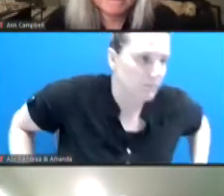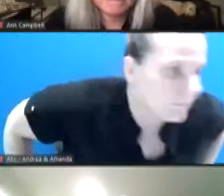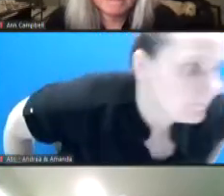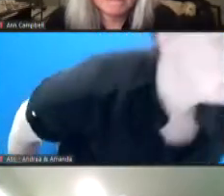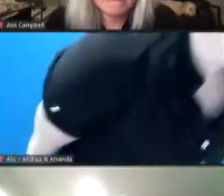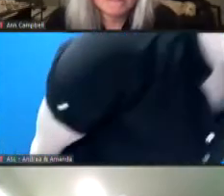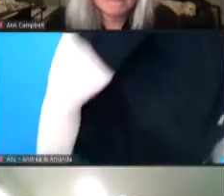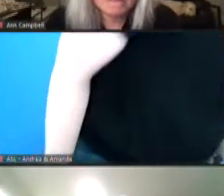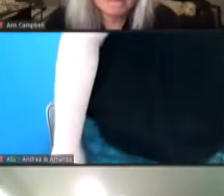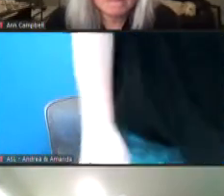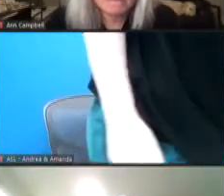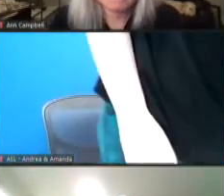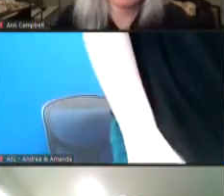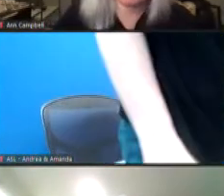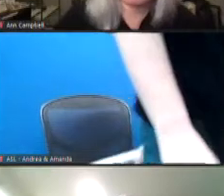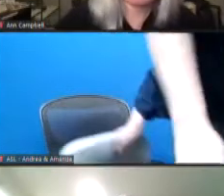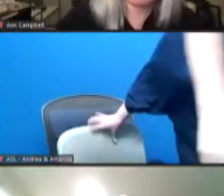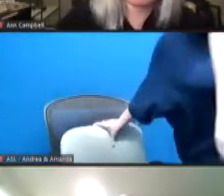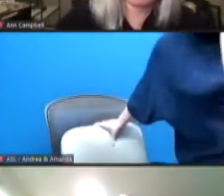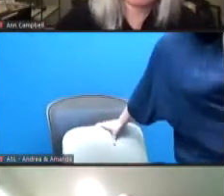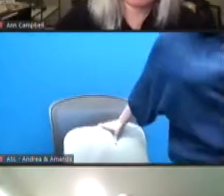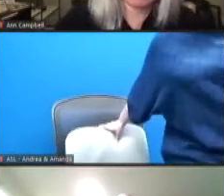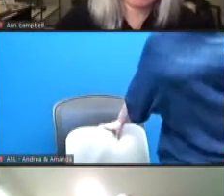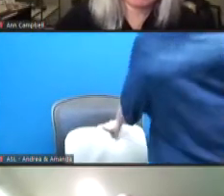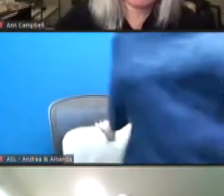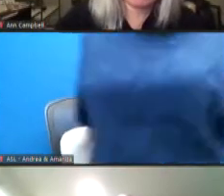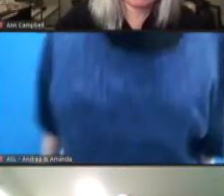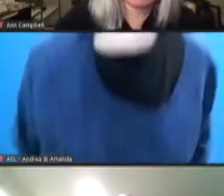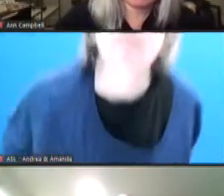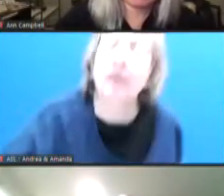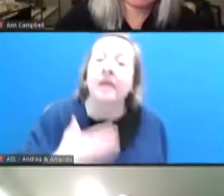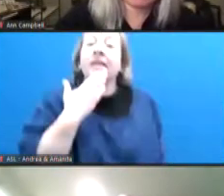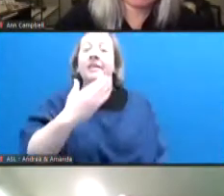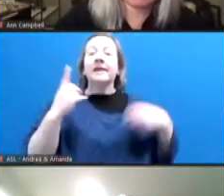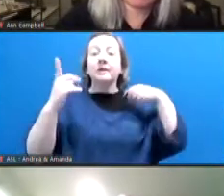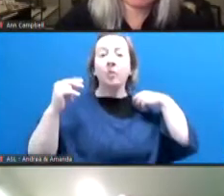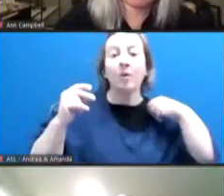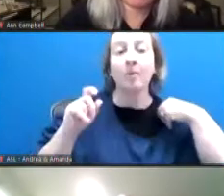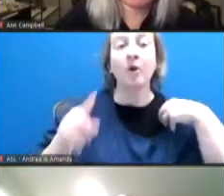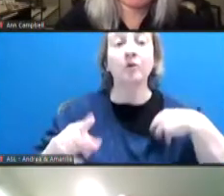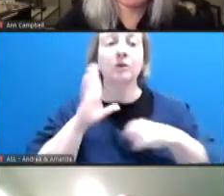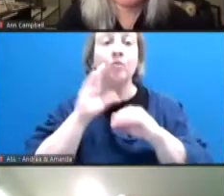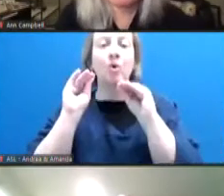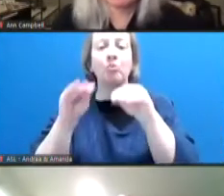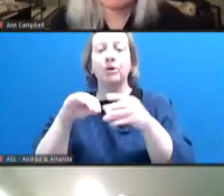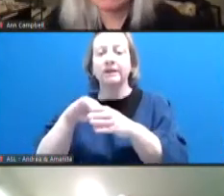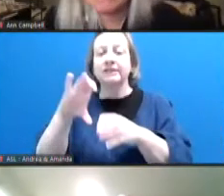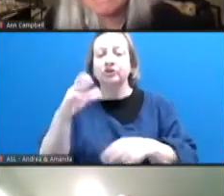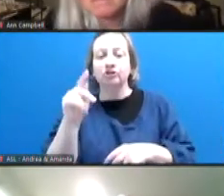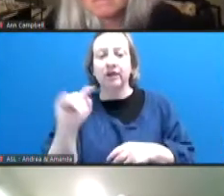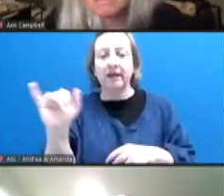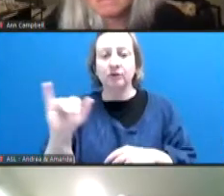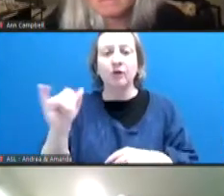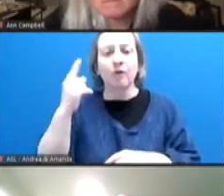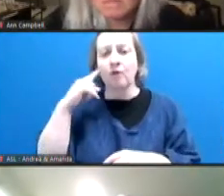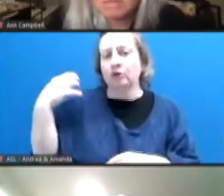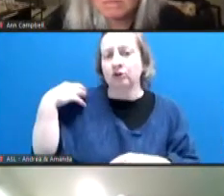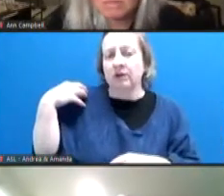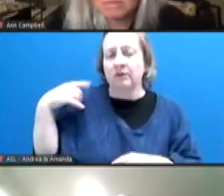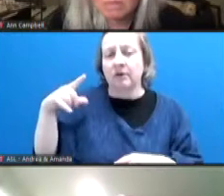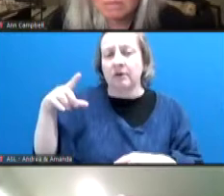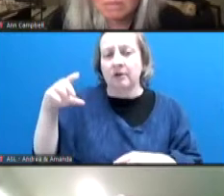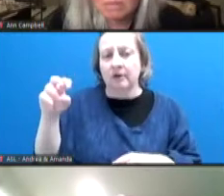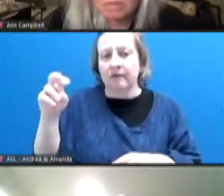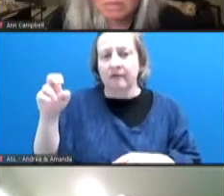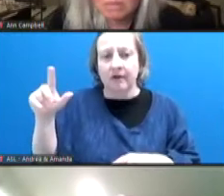Oh, thank you. And one last question, and I'm gonna put it in the chat too. What is the United States, this is for Chief Lavelle, what is the United States State